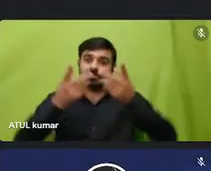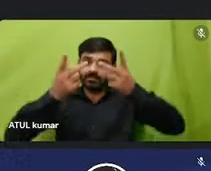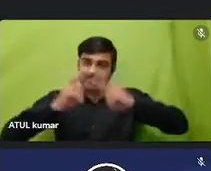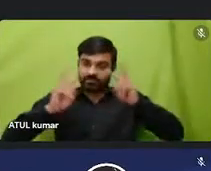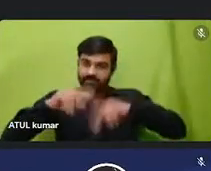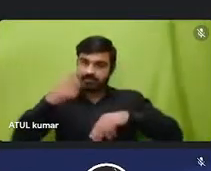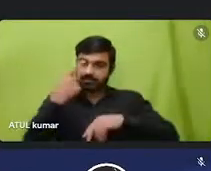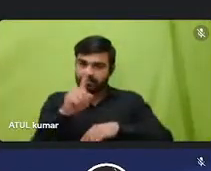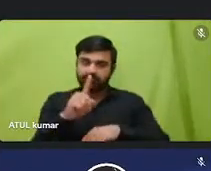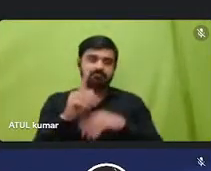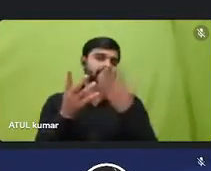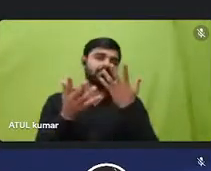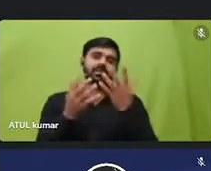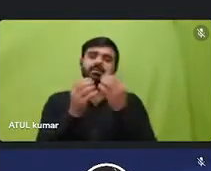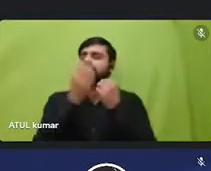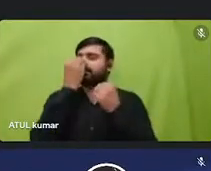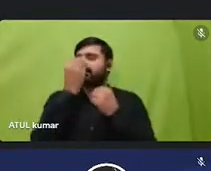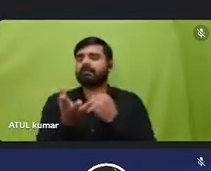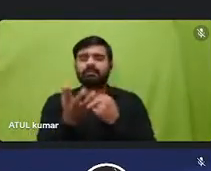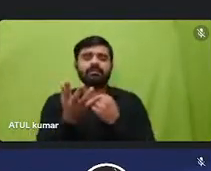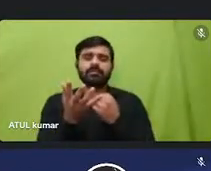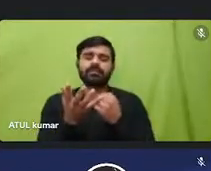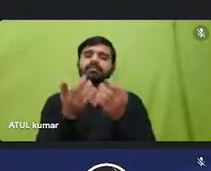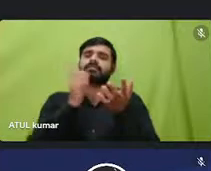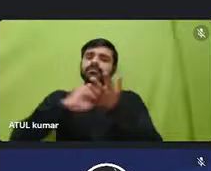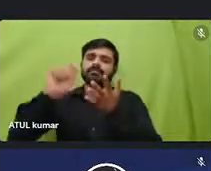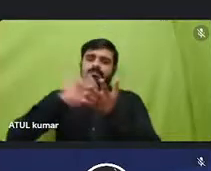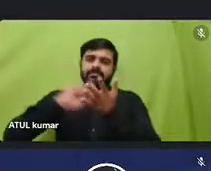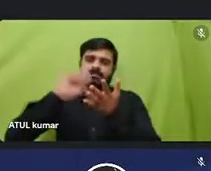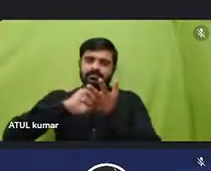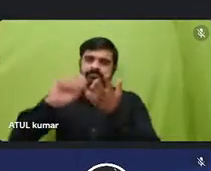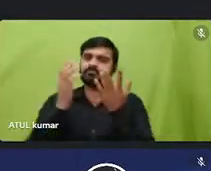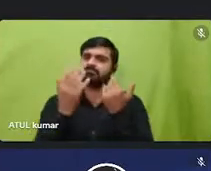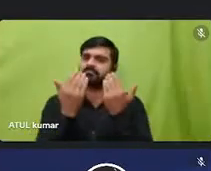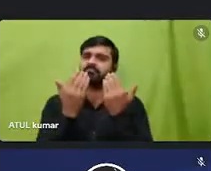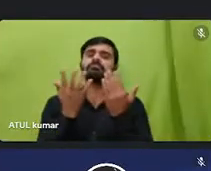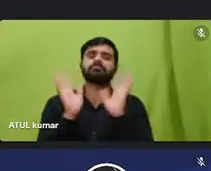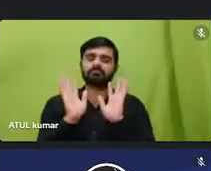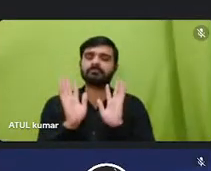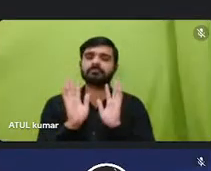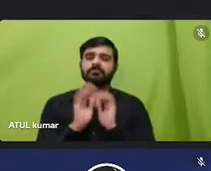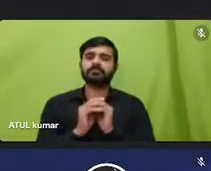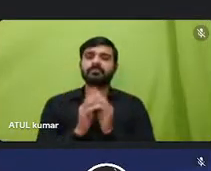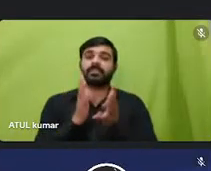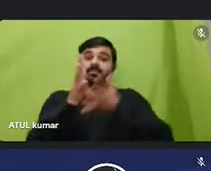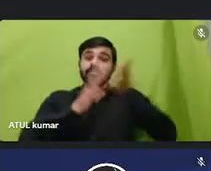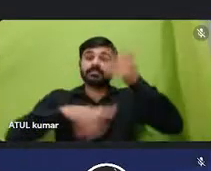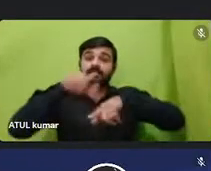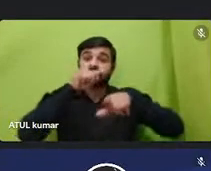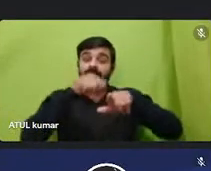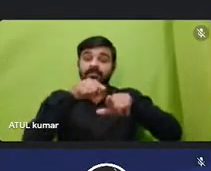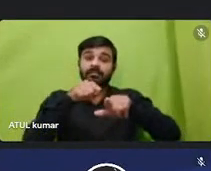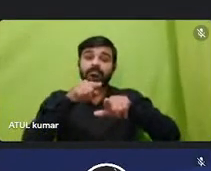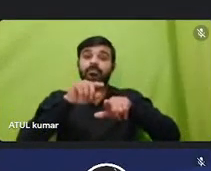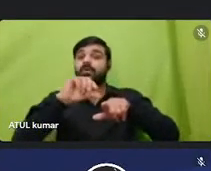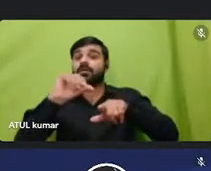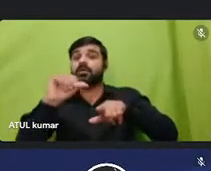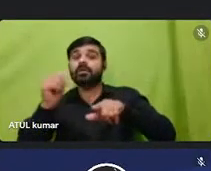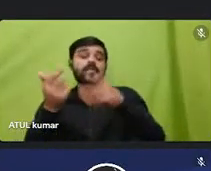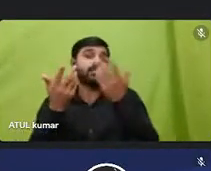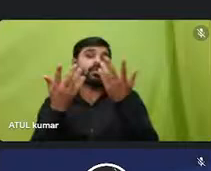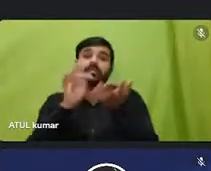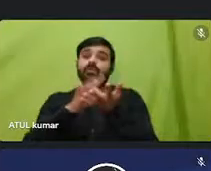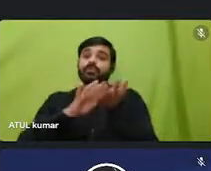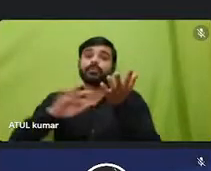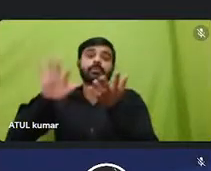translation, probably much easier from written text into a sign language, but no one is